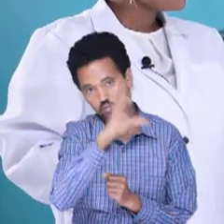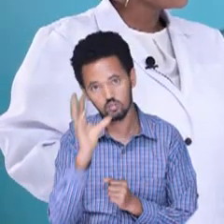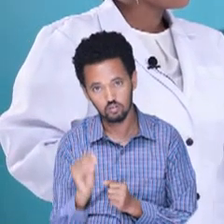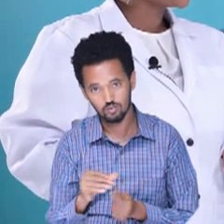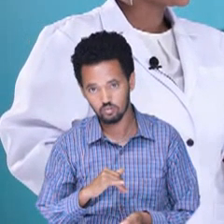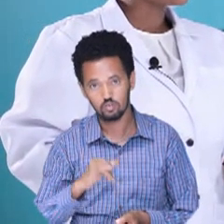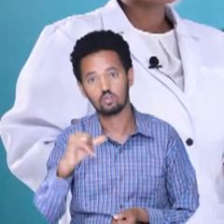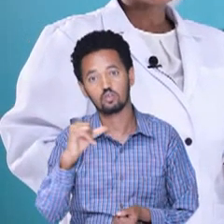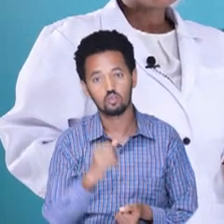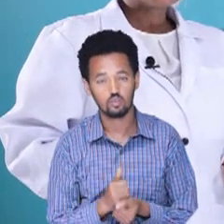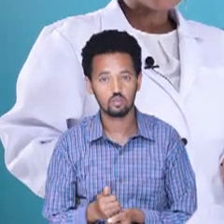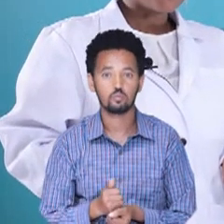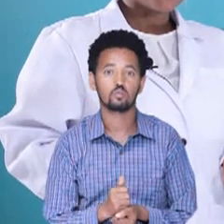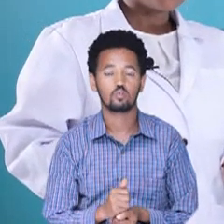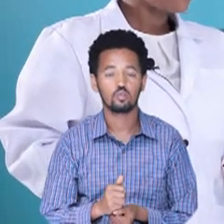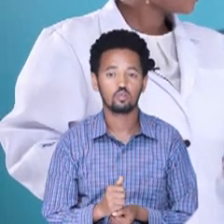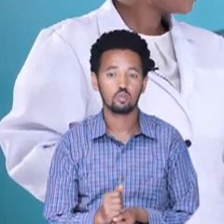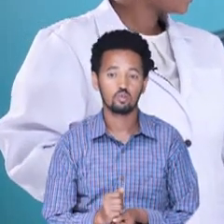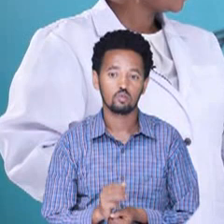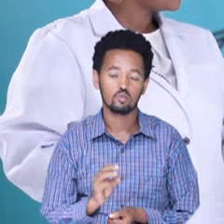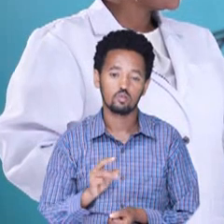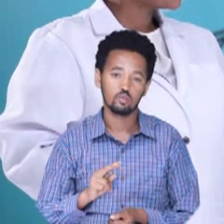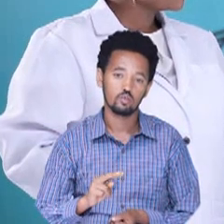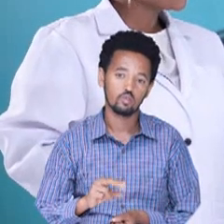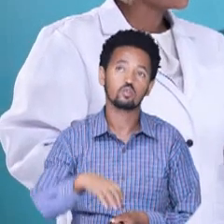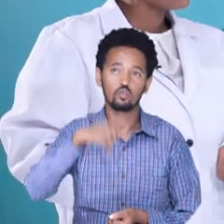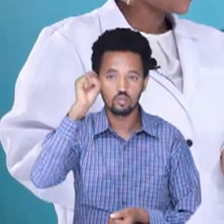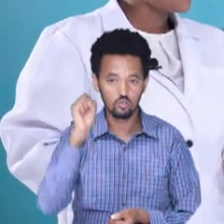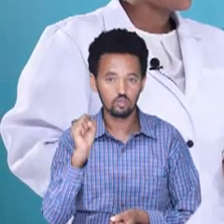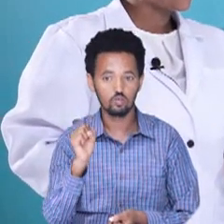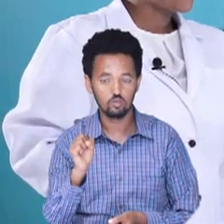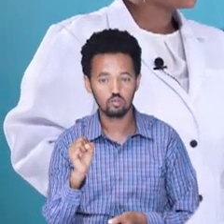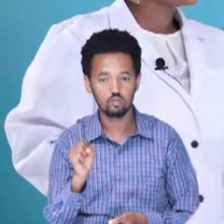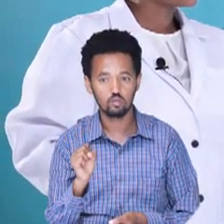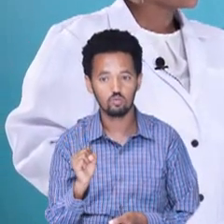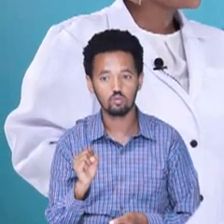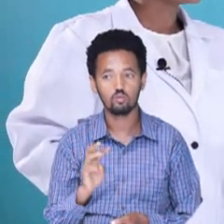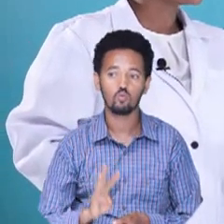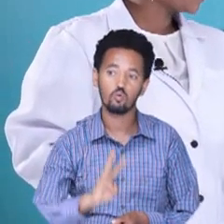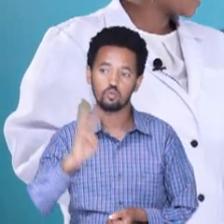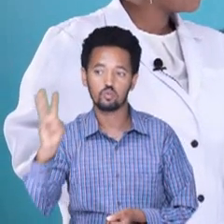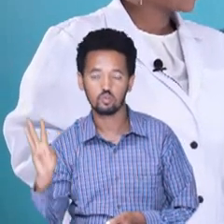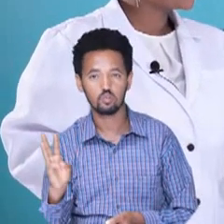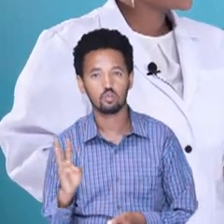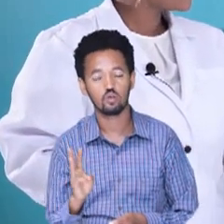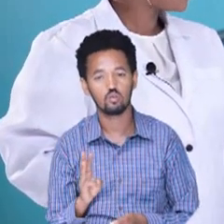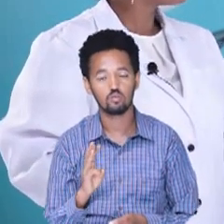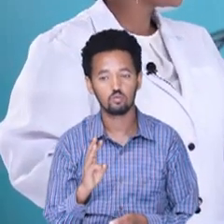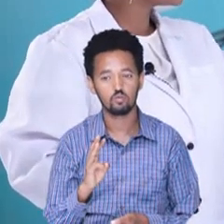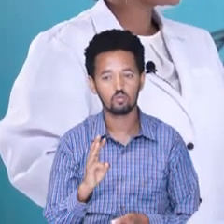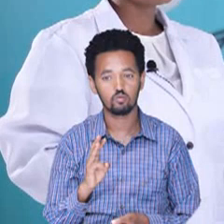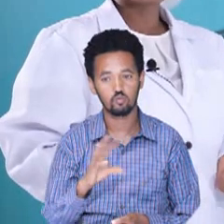The semi-arid zone of South Sahara, Southwest Africa, and Africa's coastal